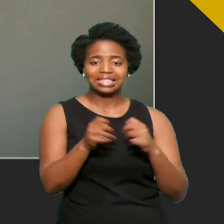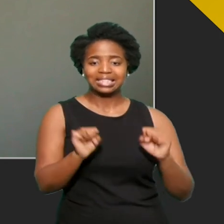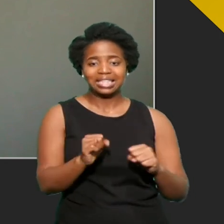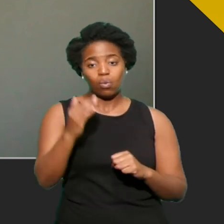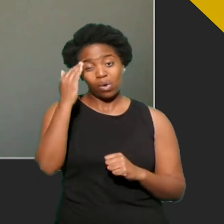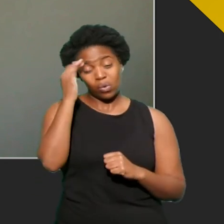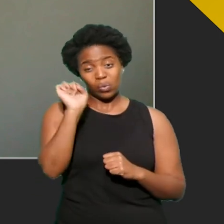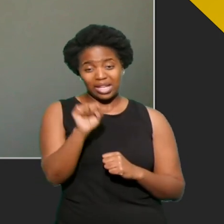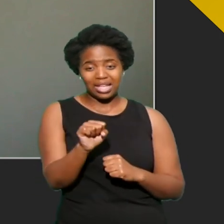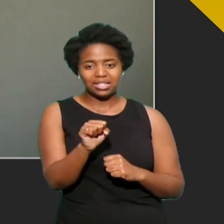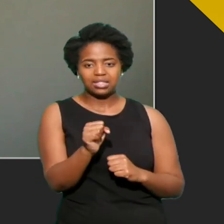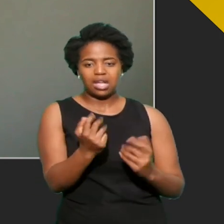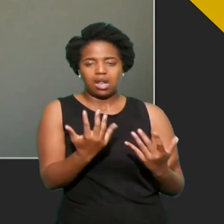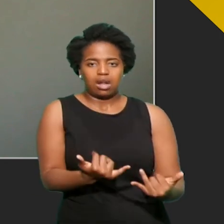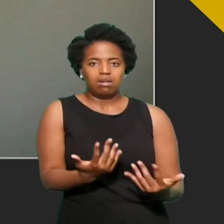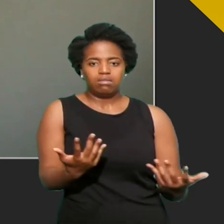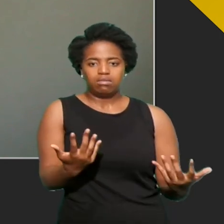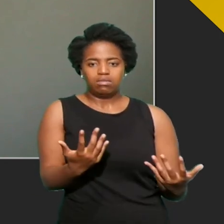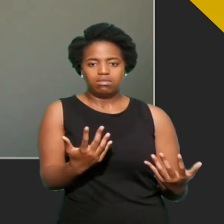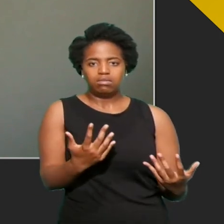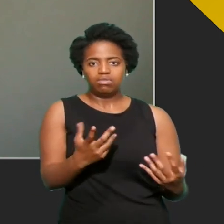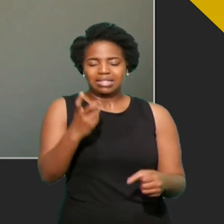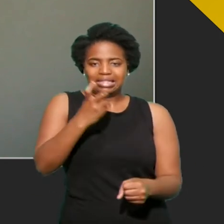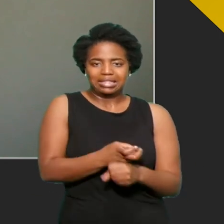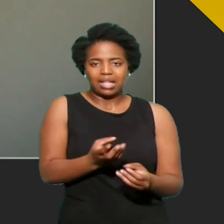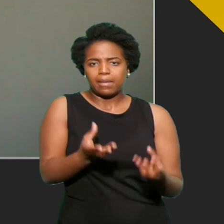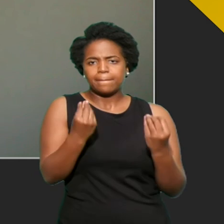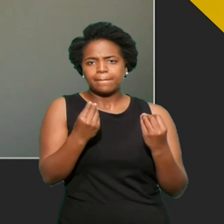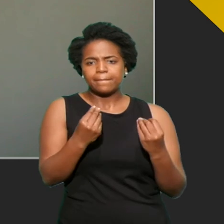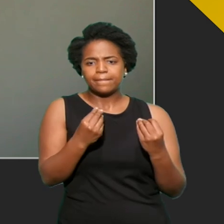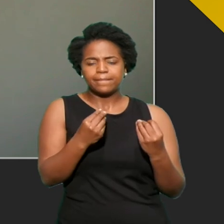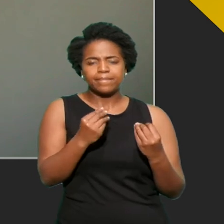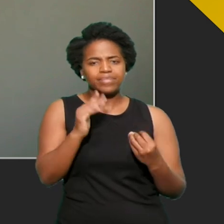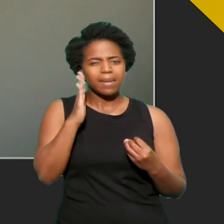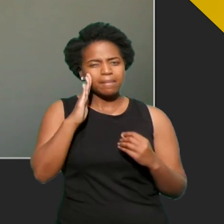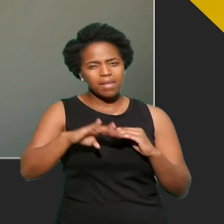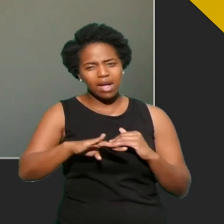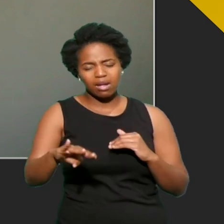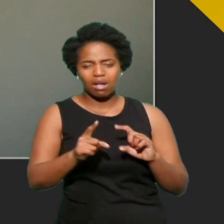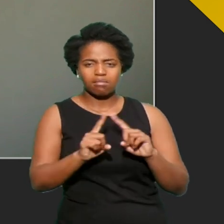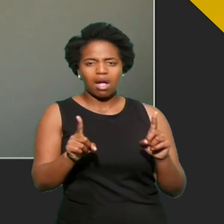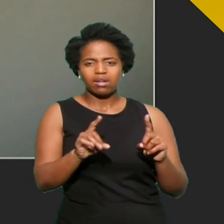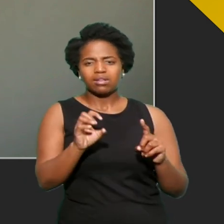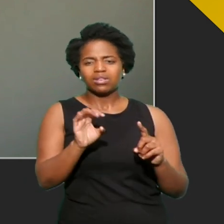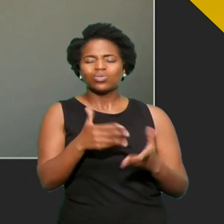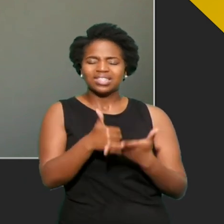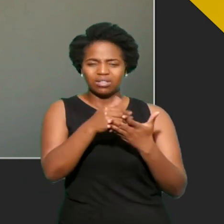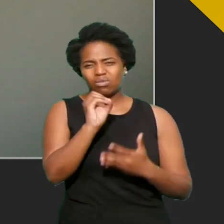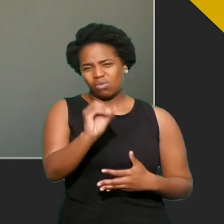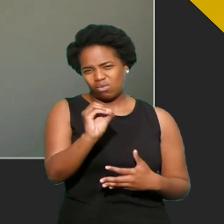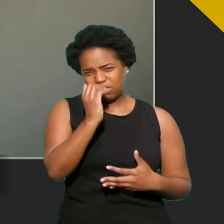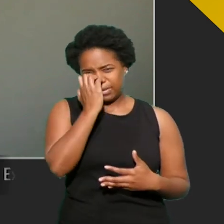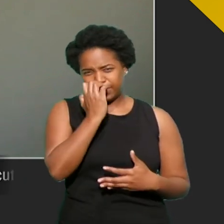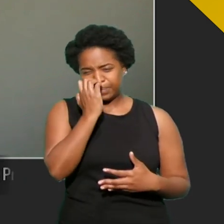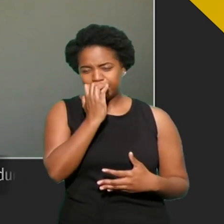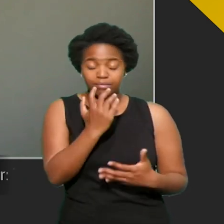shelters there's they're struggling to find a lot of beds. but there's definitely usizo khona, you know.